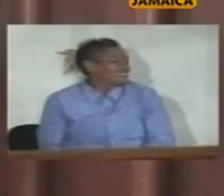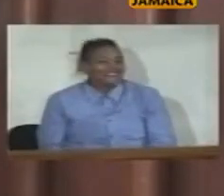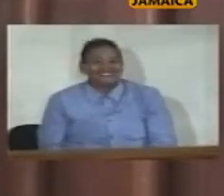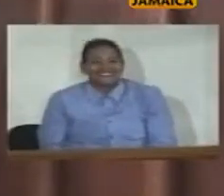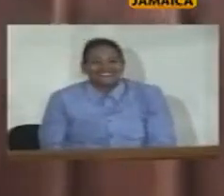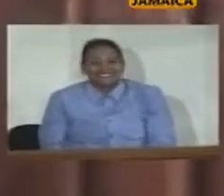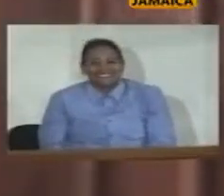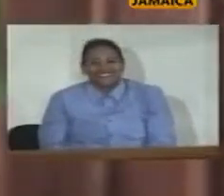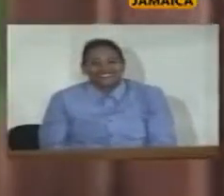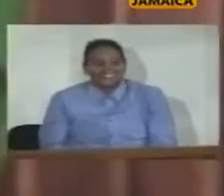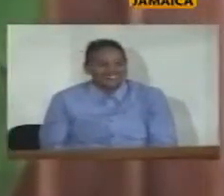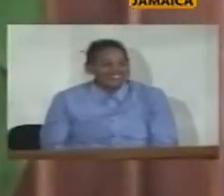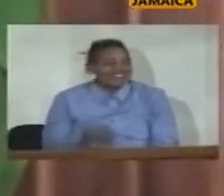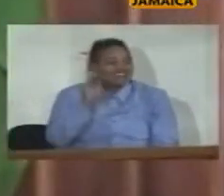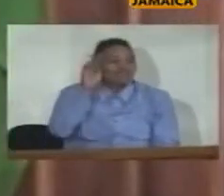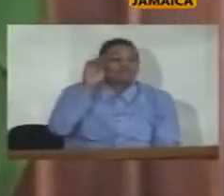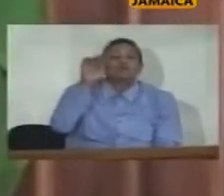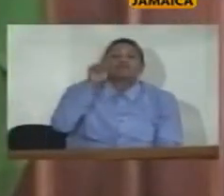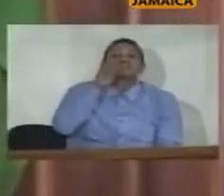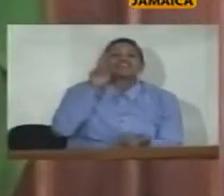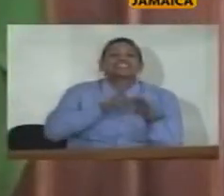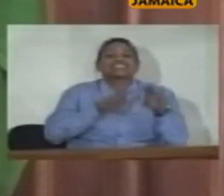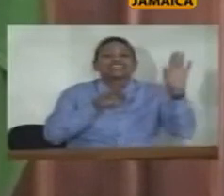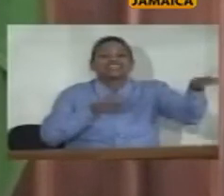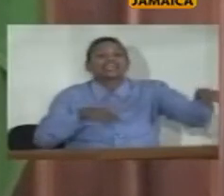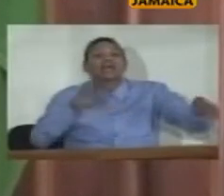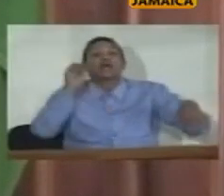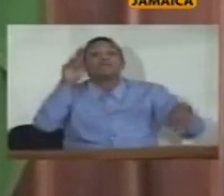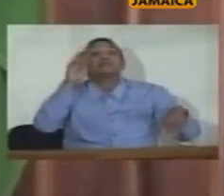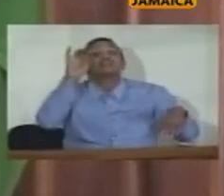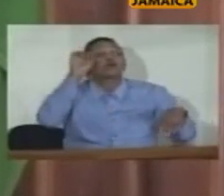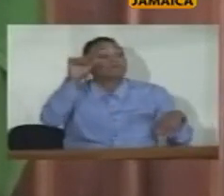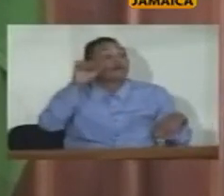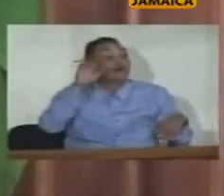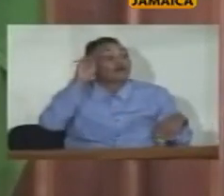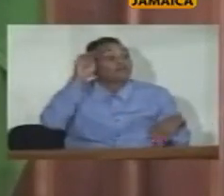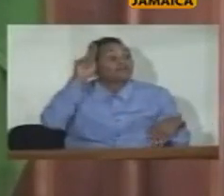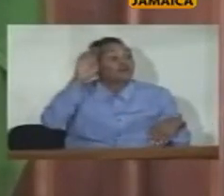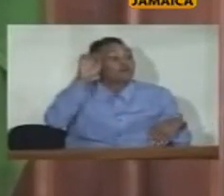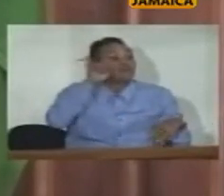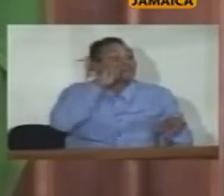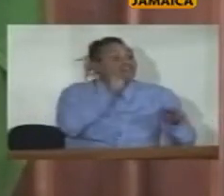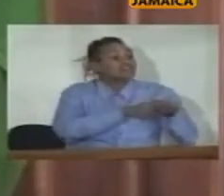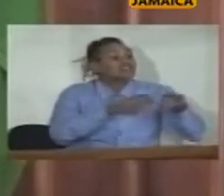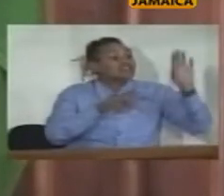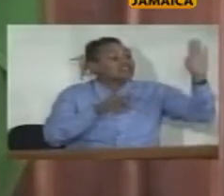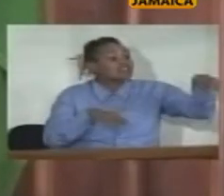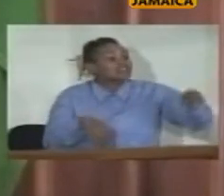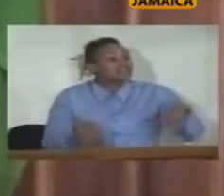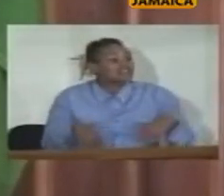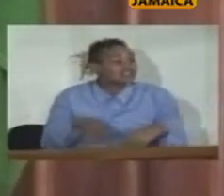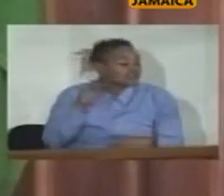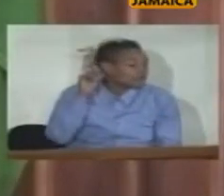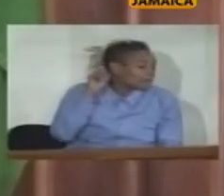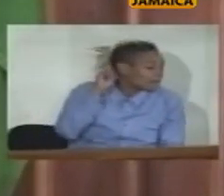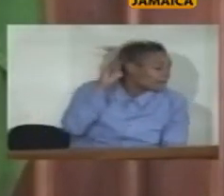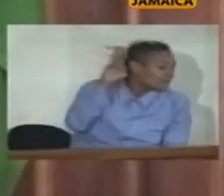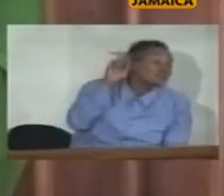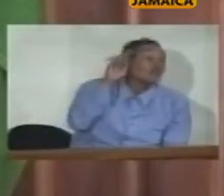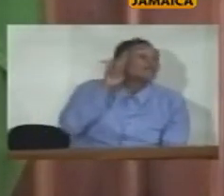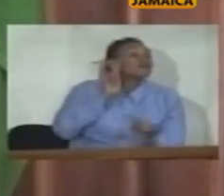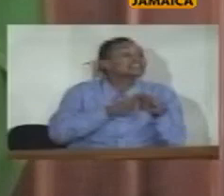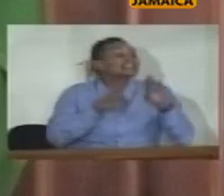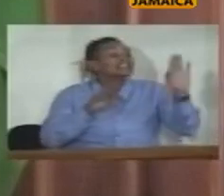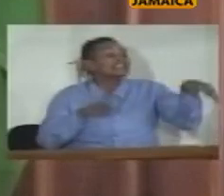Mr. Bunting, have a seat. I have not finished. I have asked you to rule on a point of order. Mr. Bunting, what have your problem, you know, Mr. Bunting?